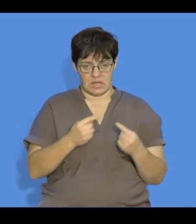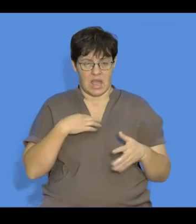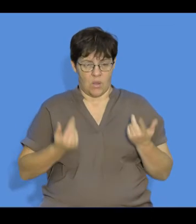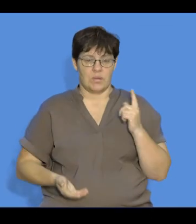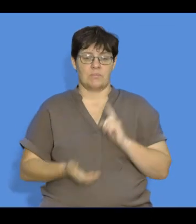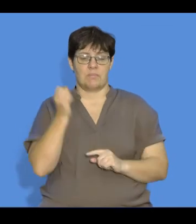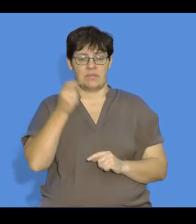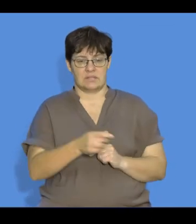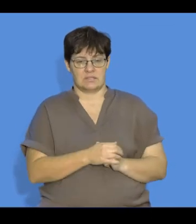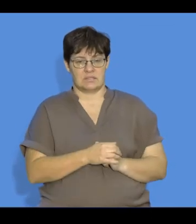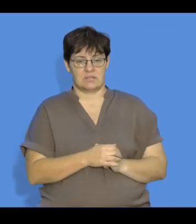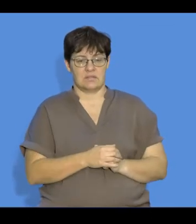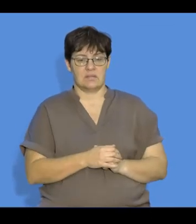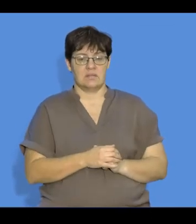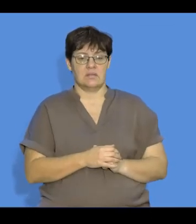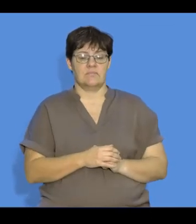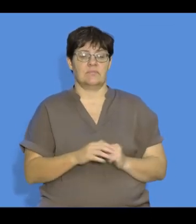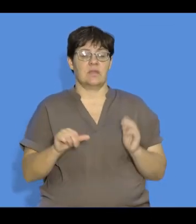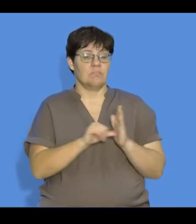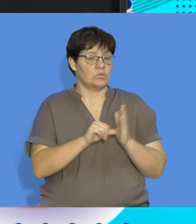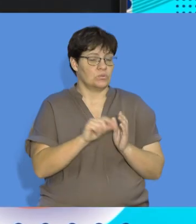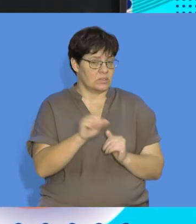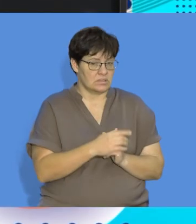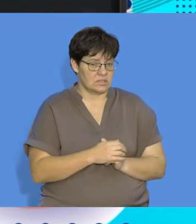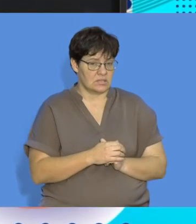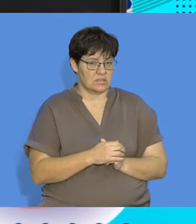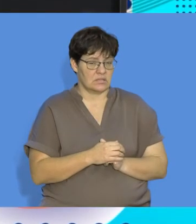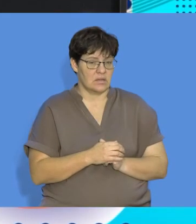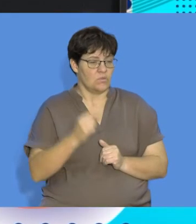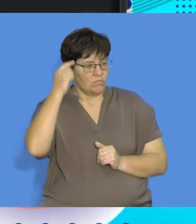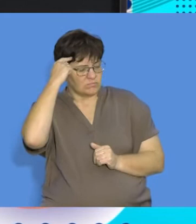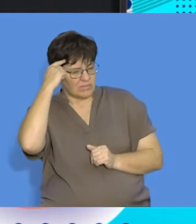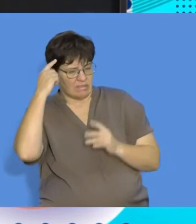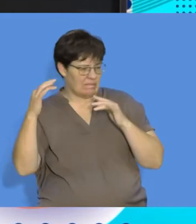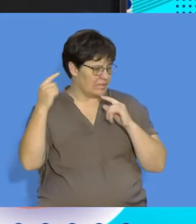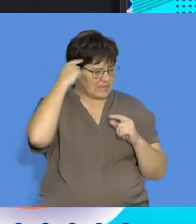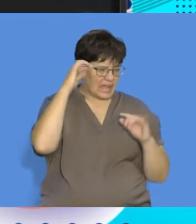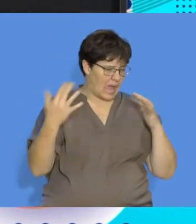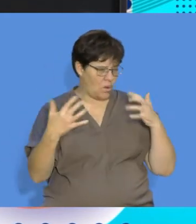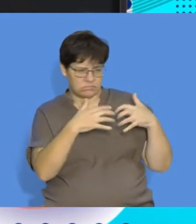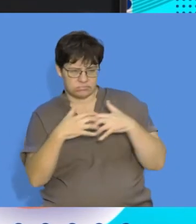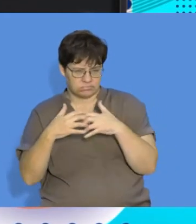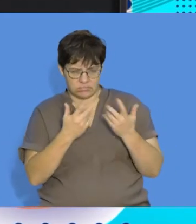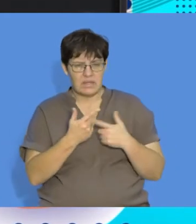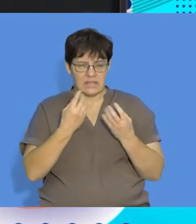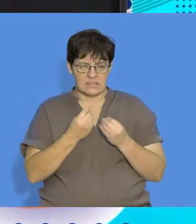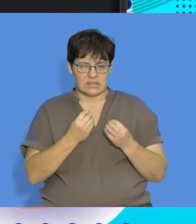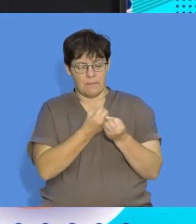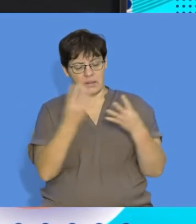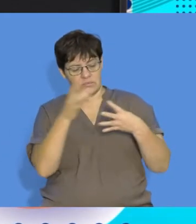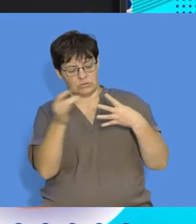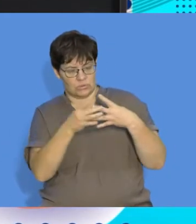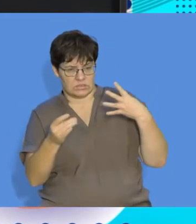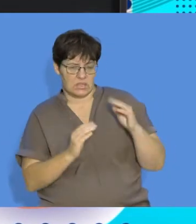that. So what is important is also that how we reason out our answer. So yes, it is a multiple choice,